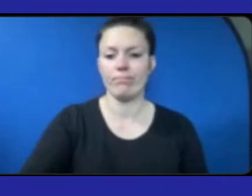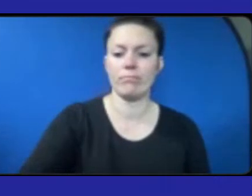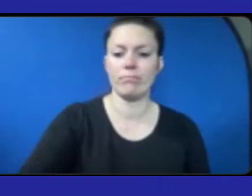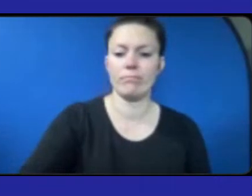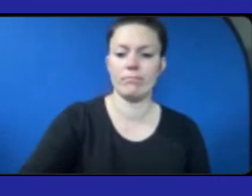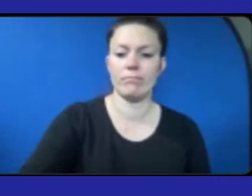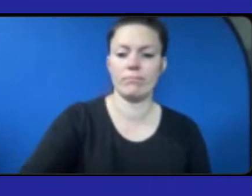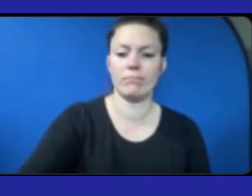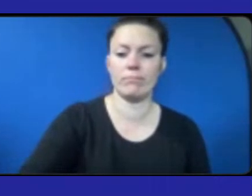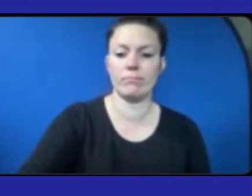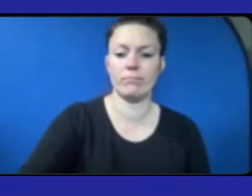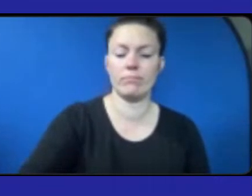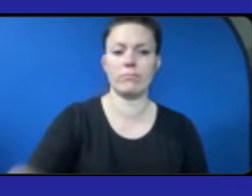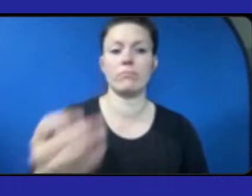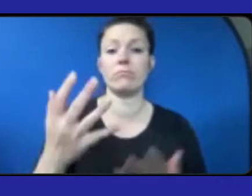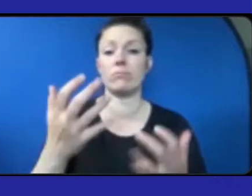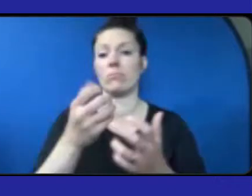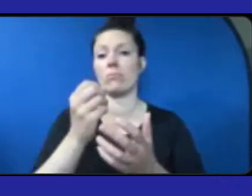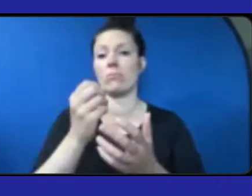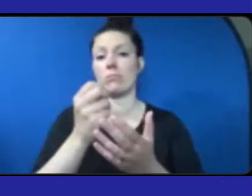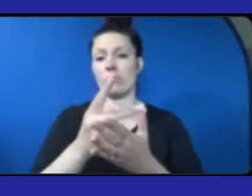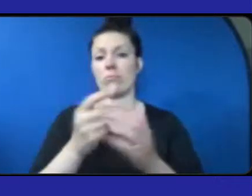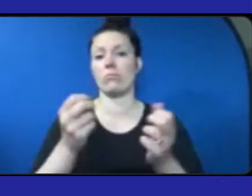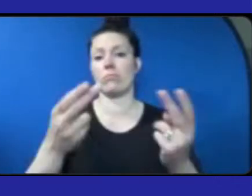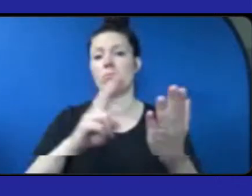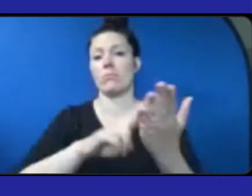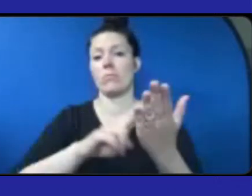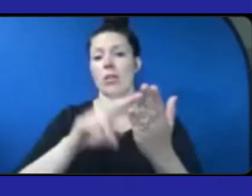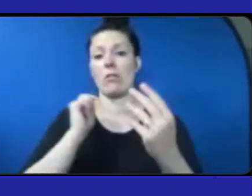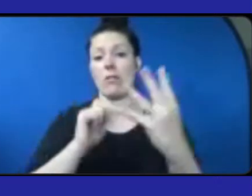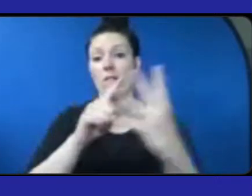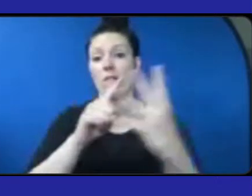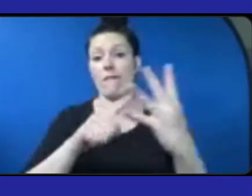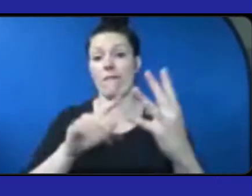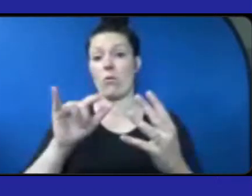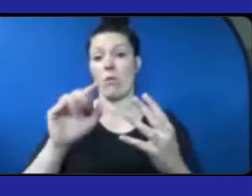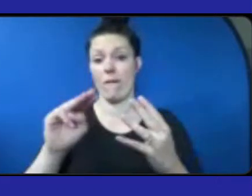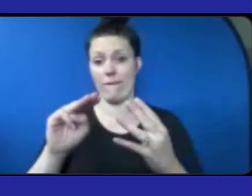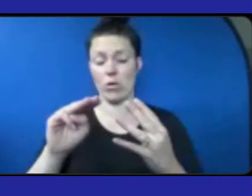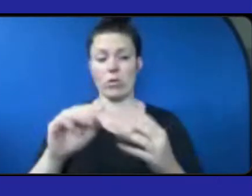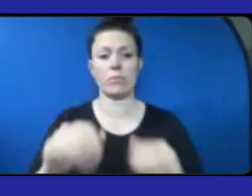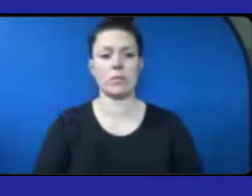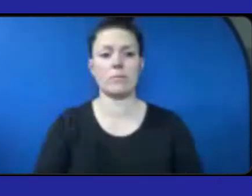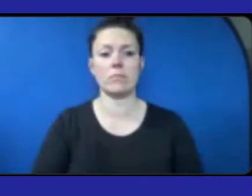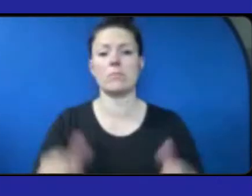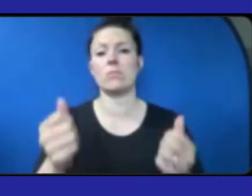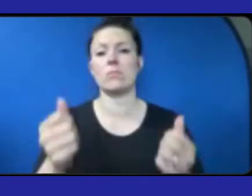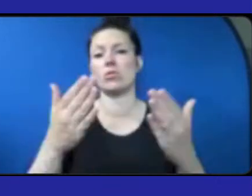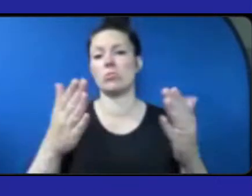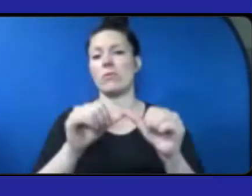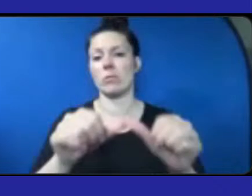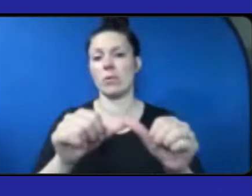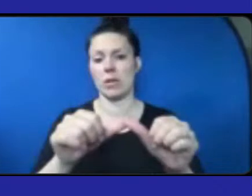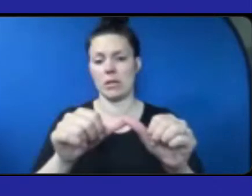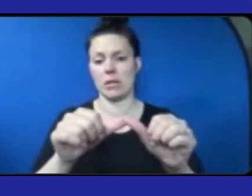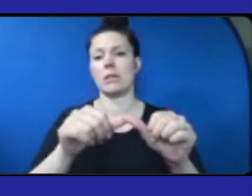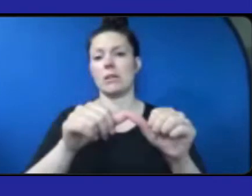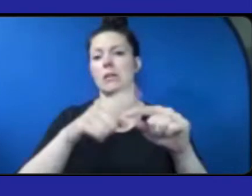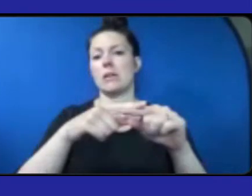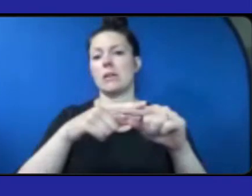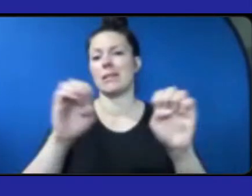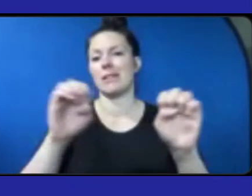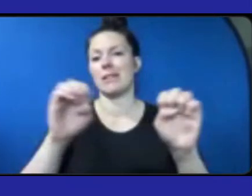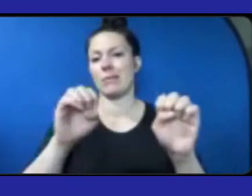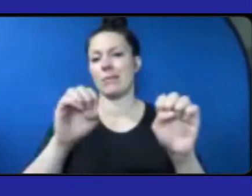So we are seeking approval to award contracts to 4 firms with a $0 contract value to provide contingency emergency project